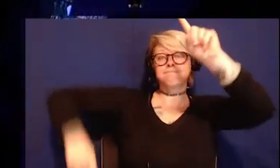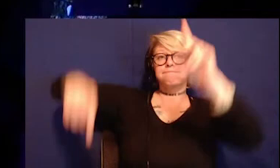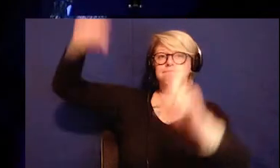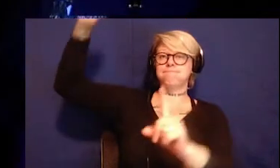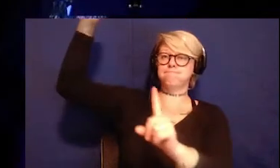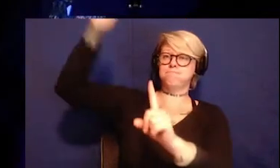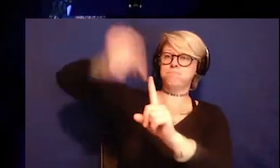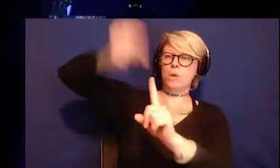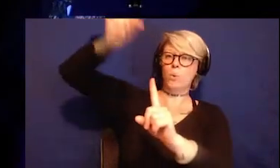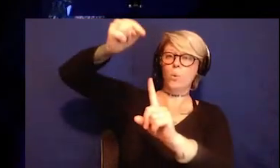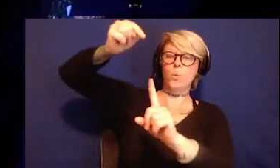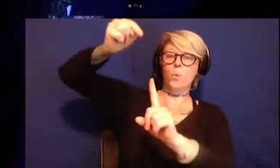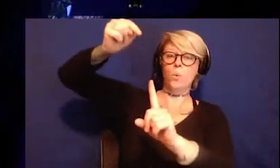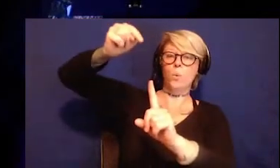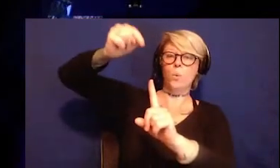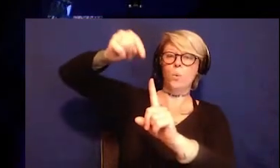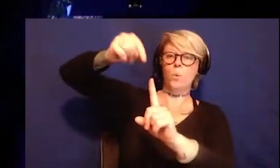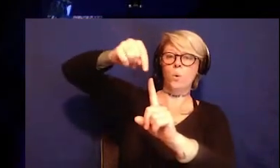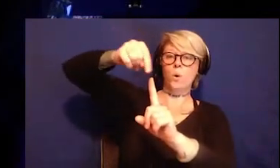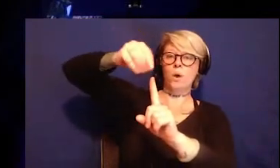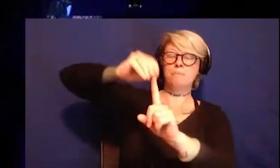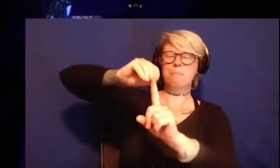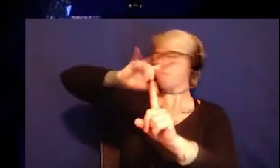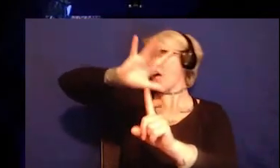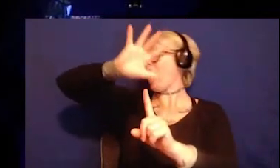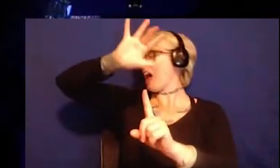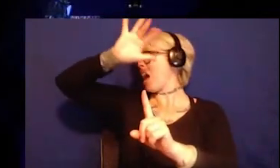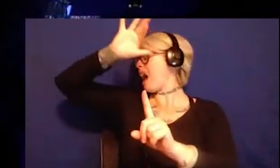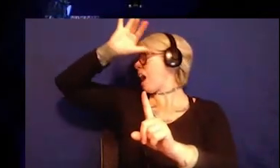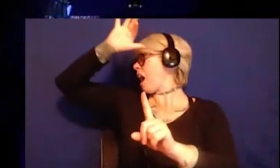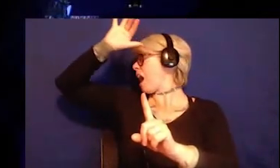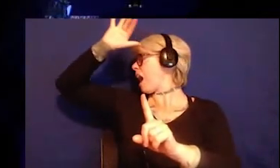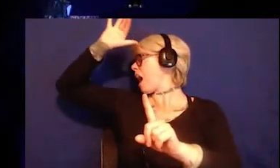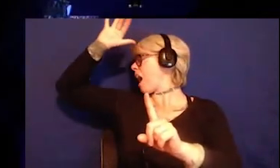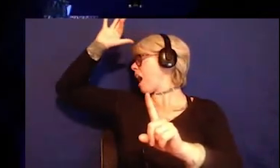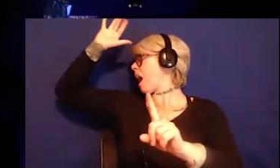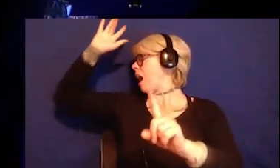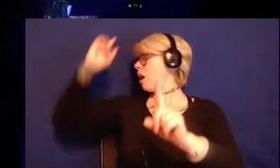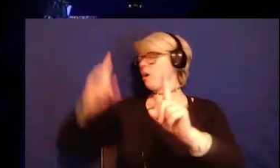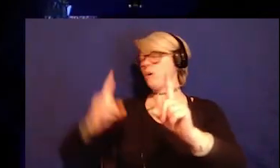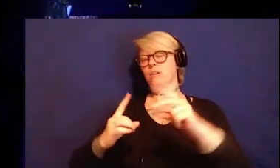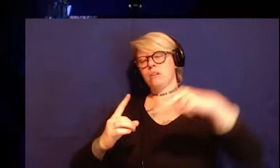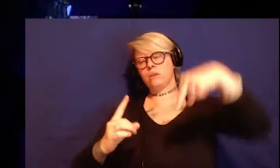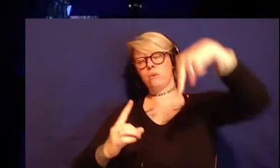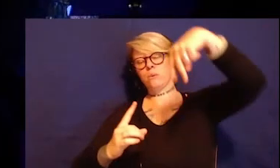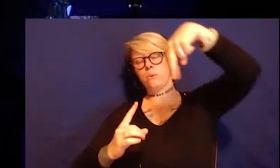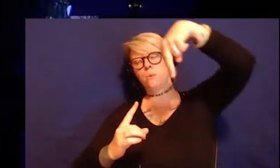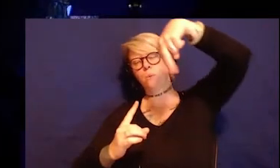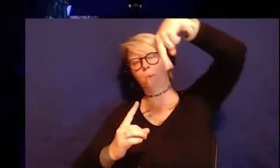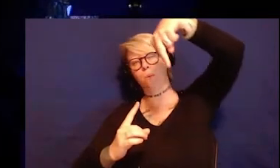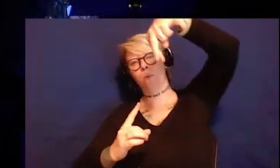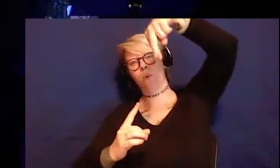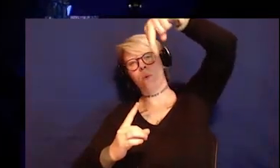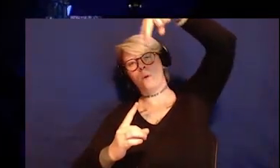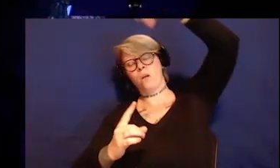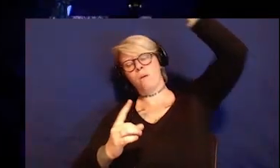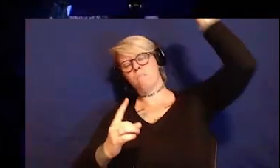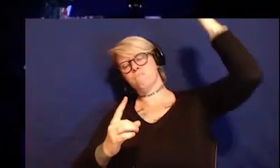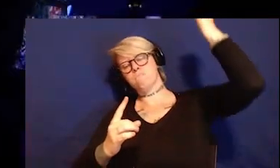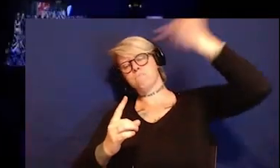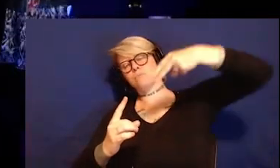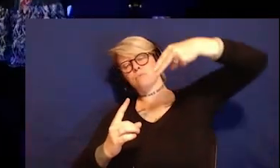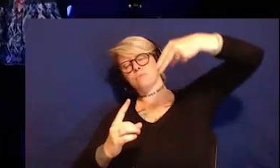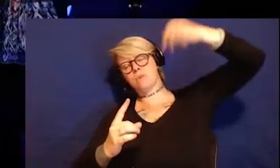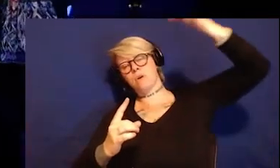tip of her weapon, creating a massive flash that illuminates everything in the area. While still in the air, she throws her weapon like a